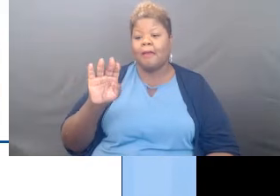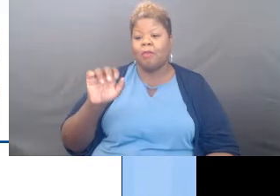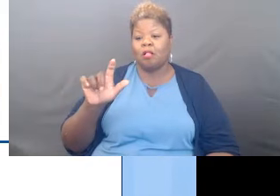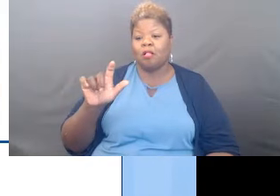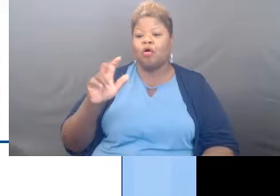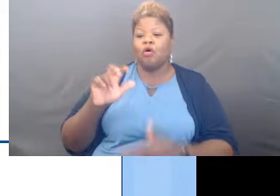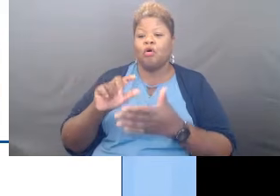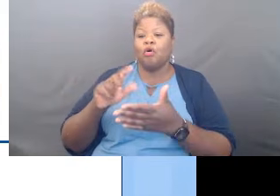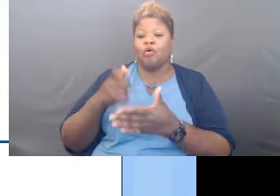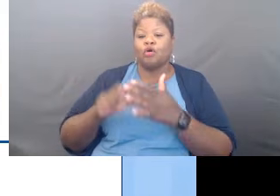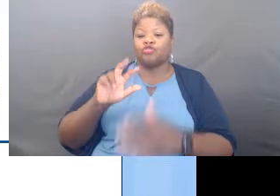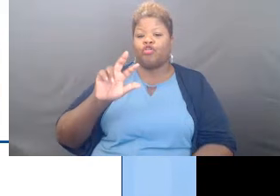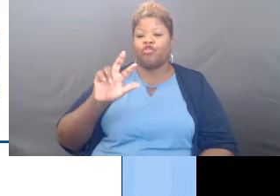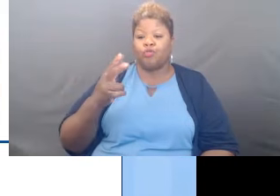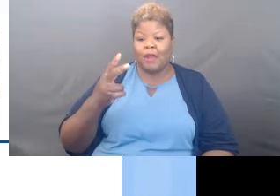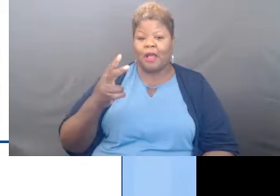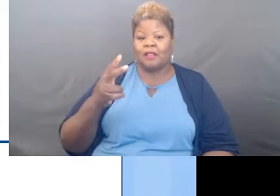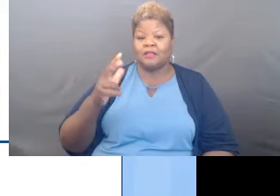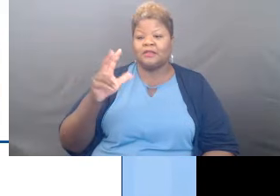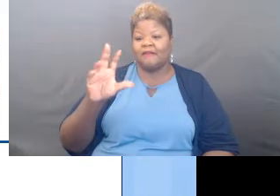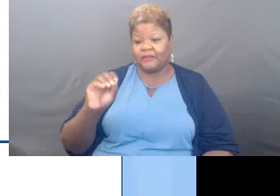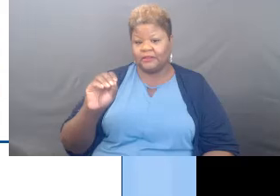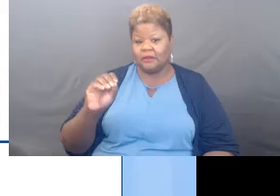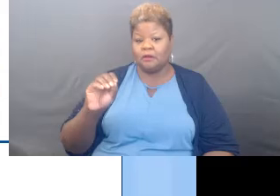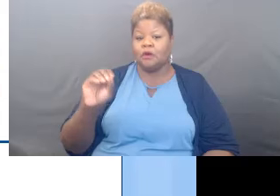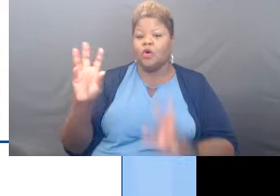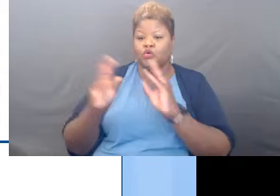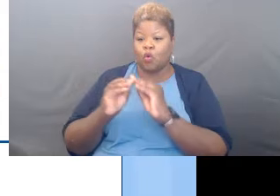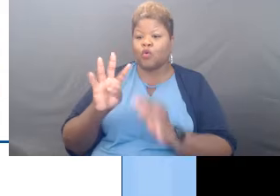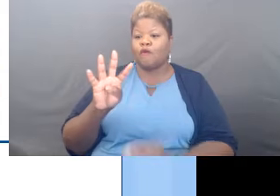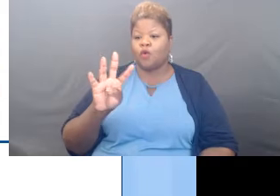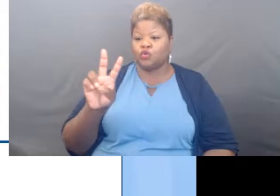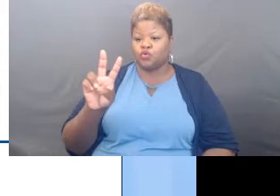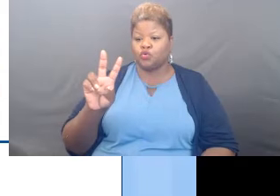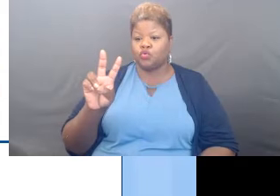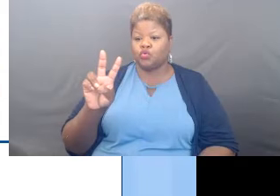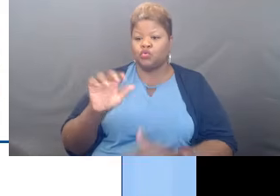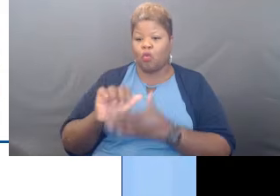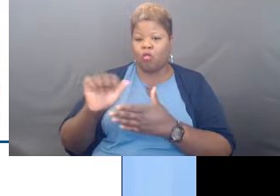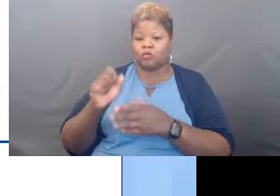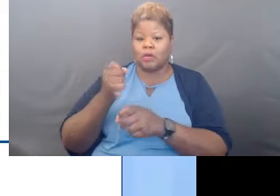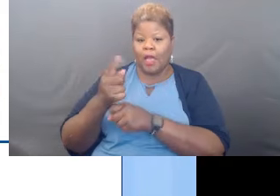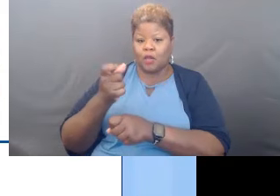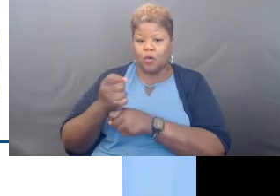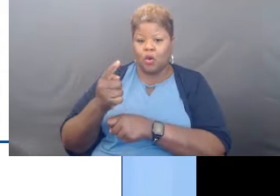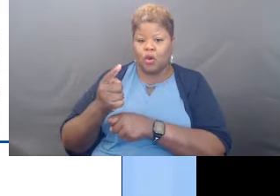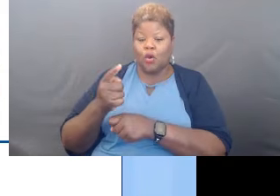$3.50, which equates to $42 annually. And the asset-based fees is between 0.19%